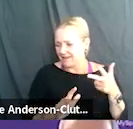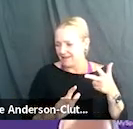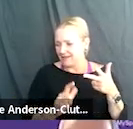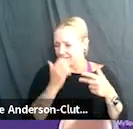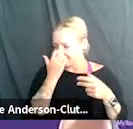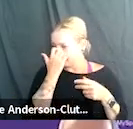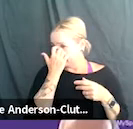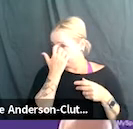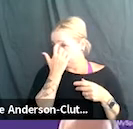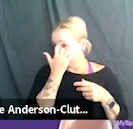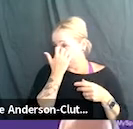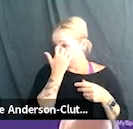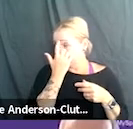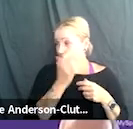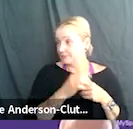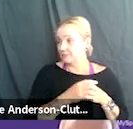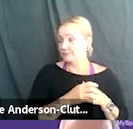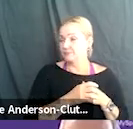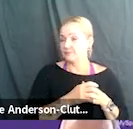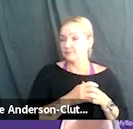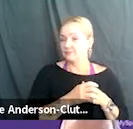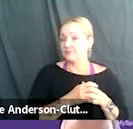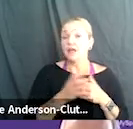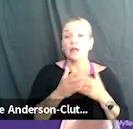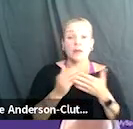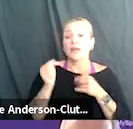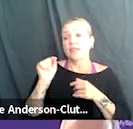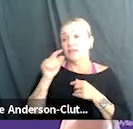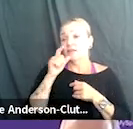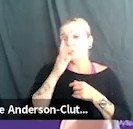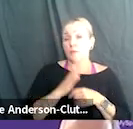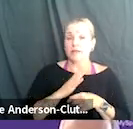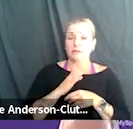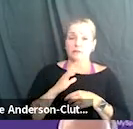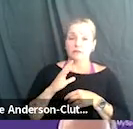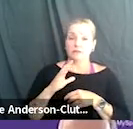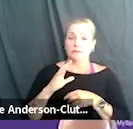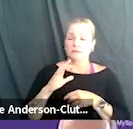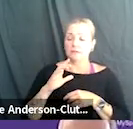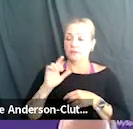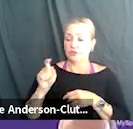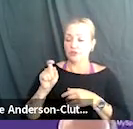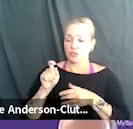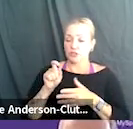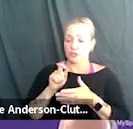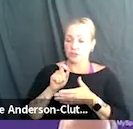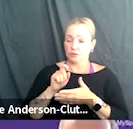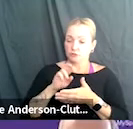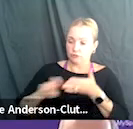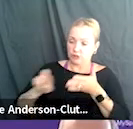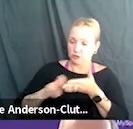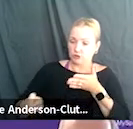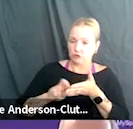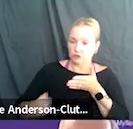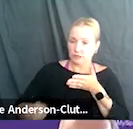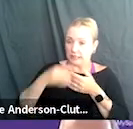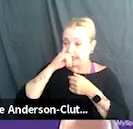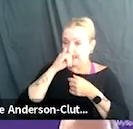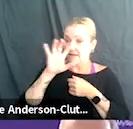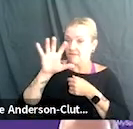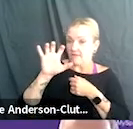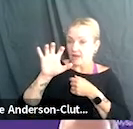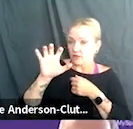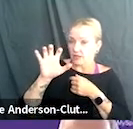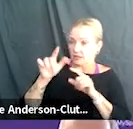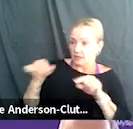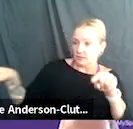of about 500 people with autism that they saw in England in one clinic, that she reported that 17% of them met the